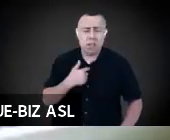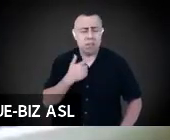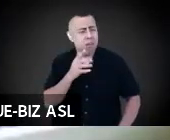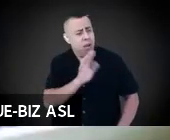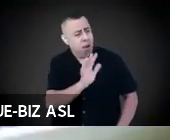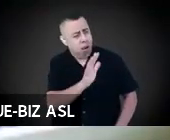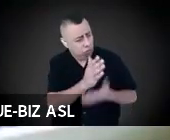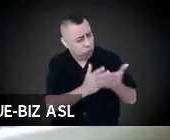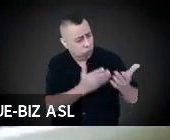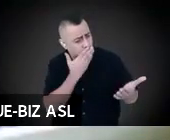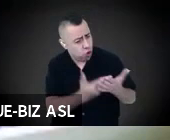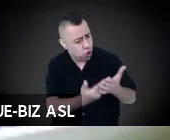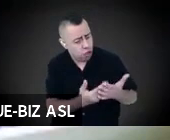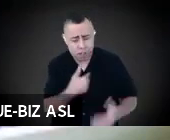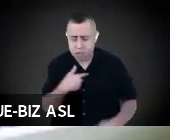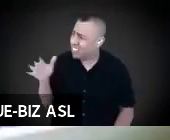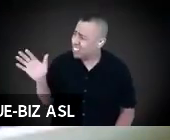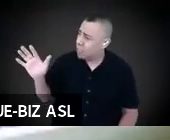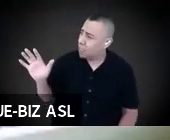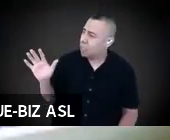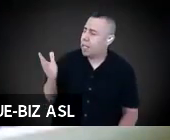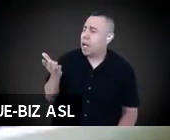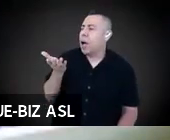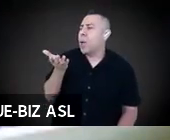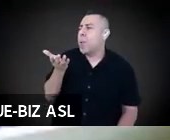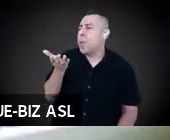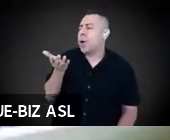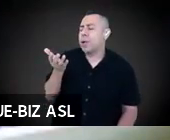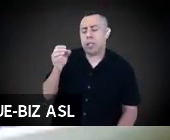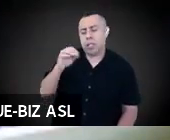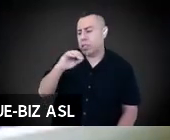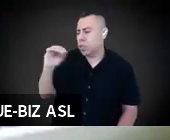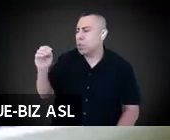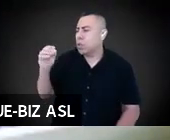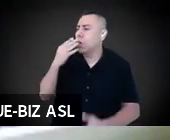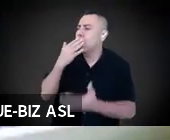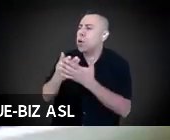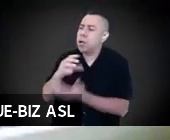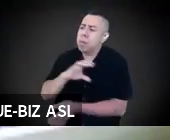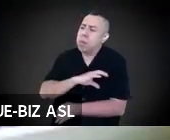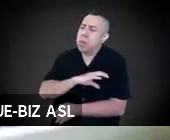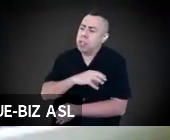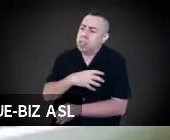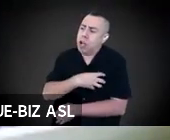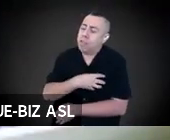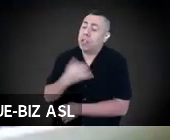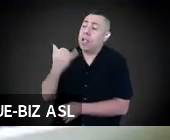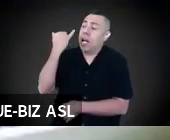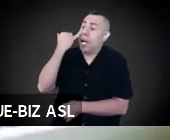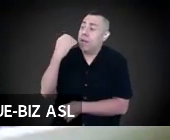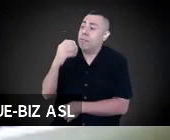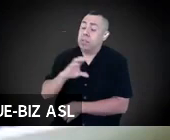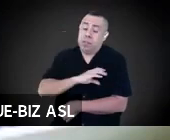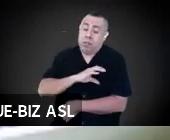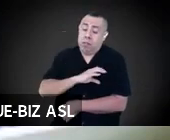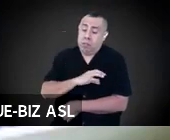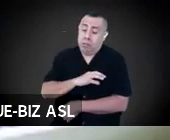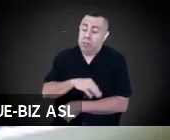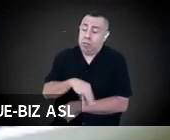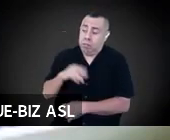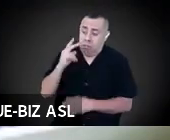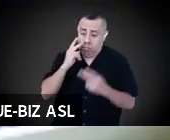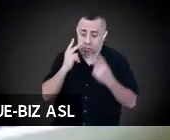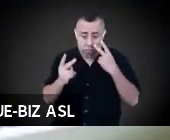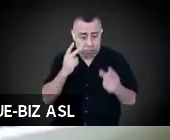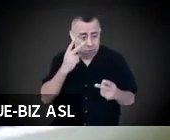No. There were no good ones when you are sitting and letting other officers do what they're